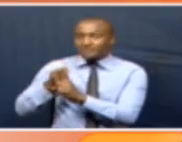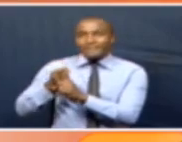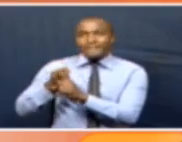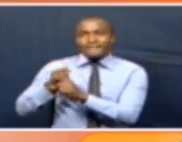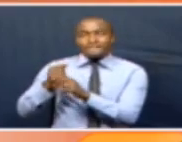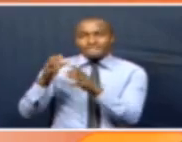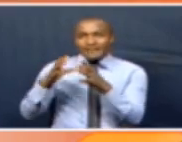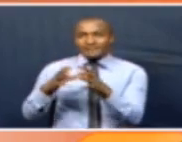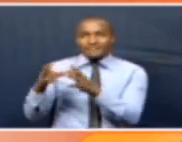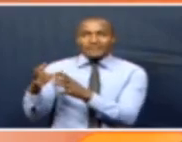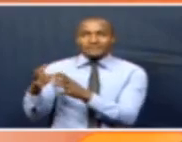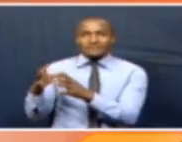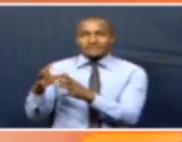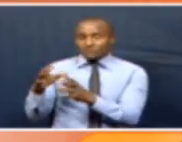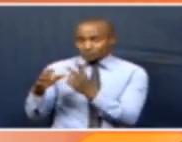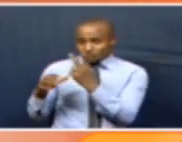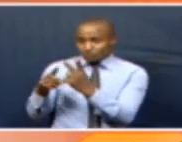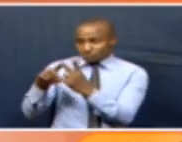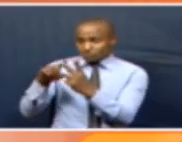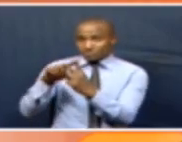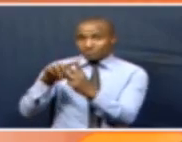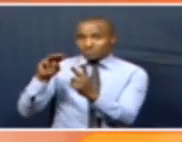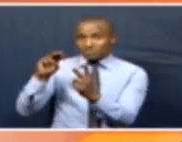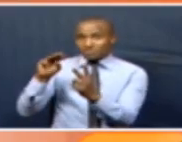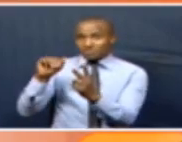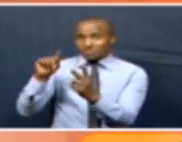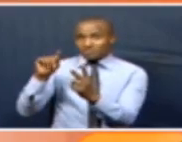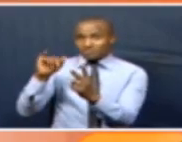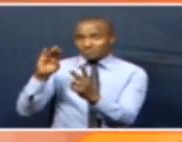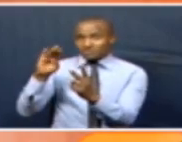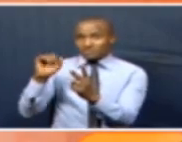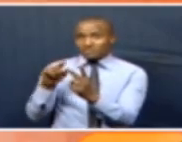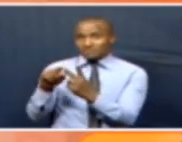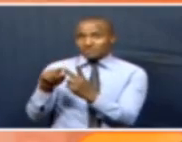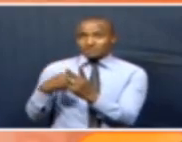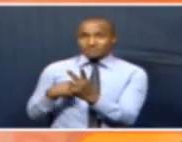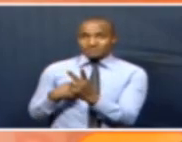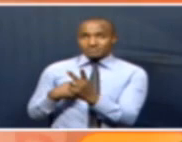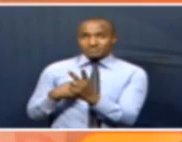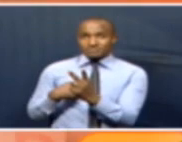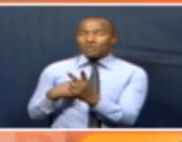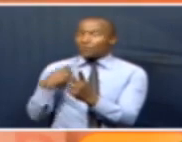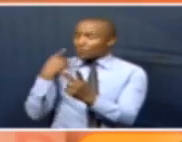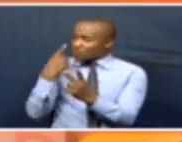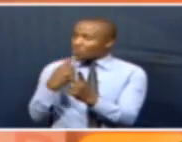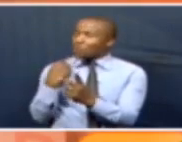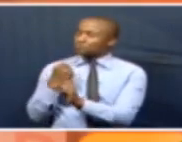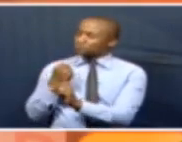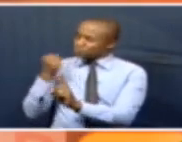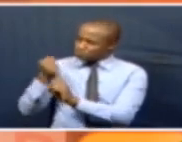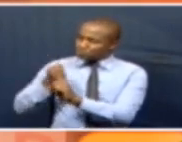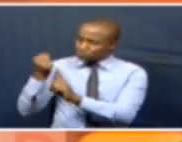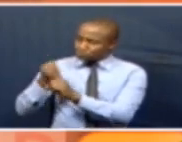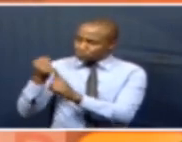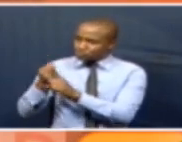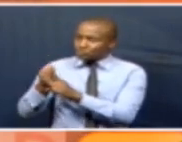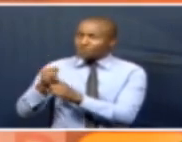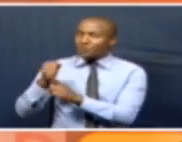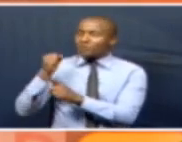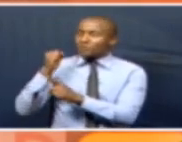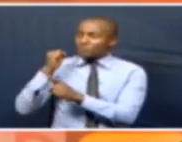only Matiba and I who were at the pinnacle of the multi-party